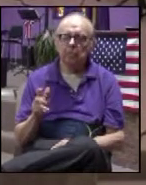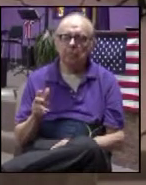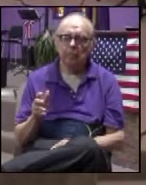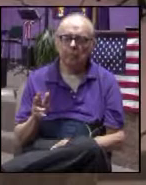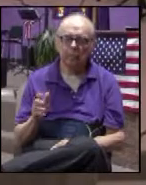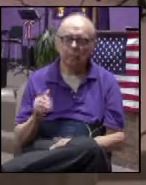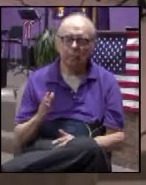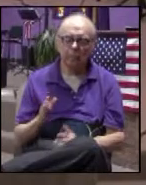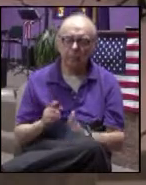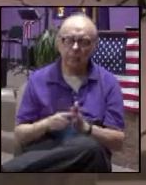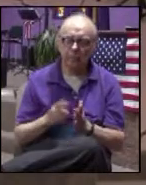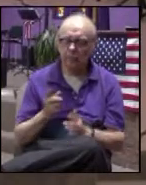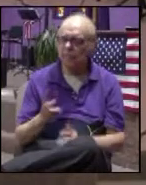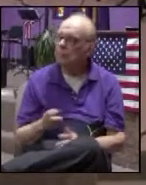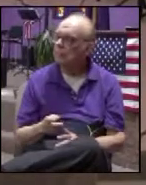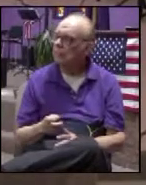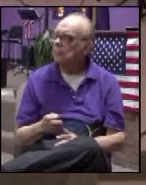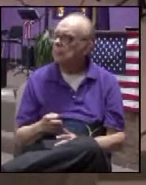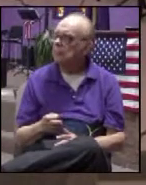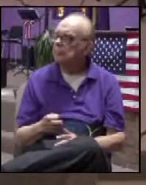me show you.